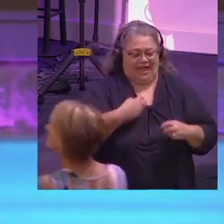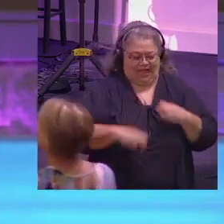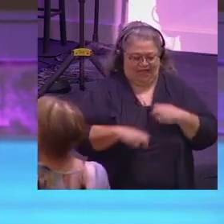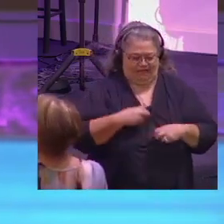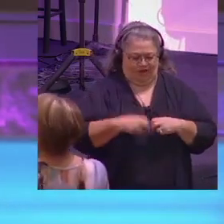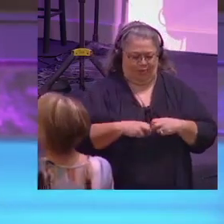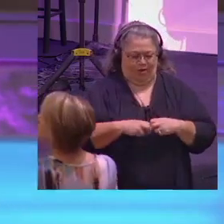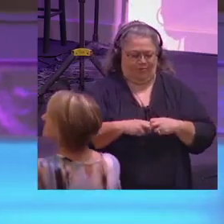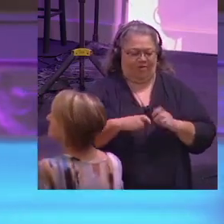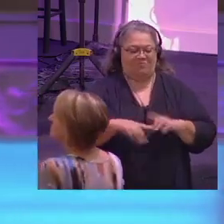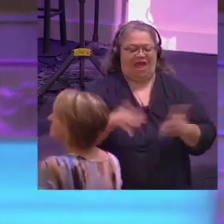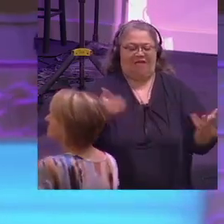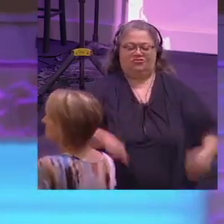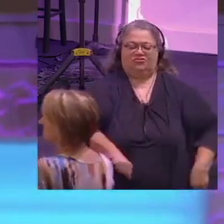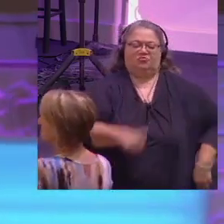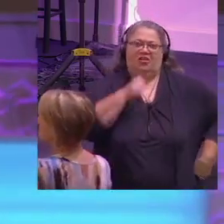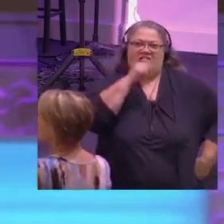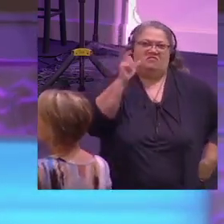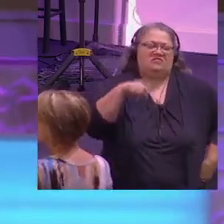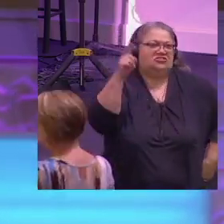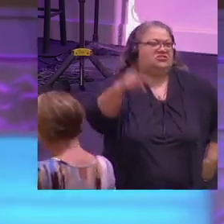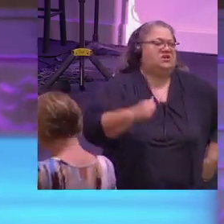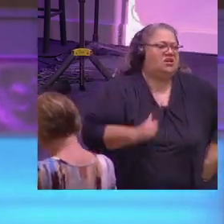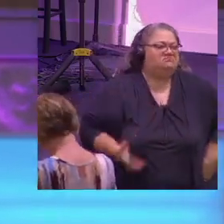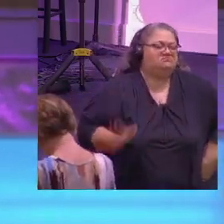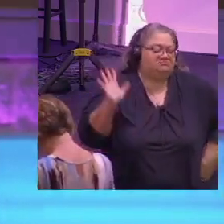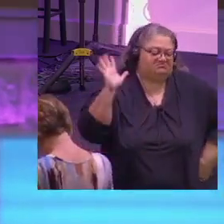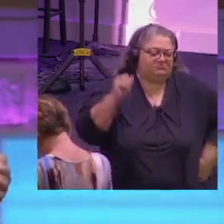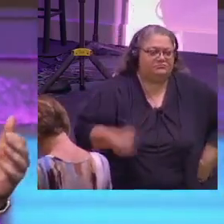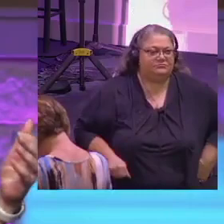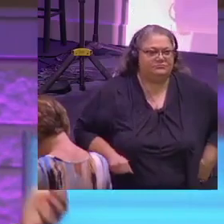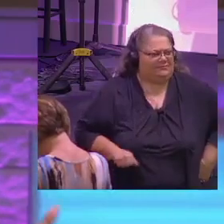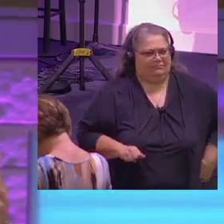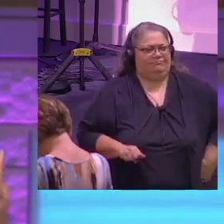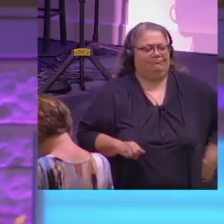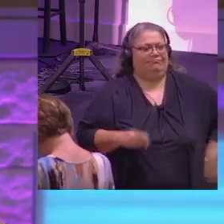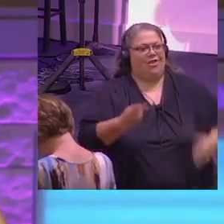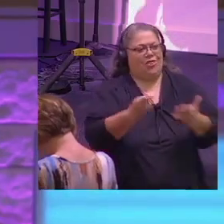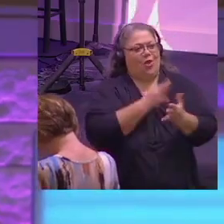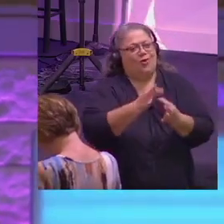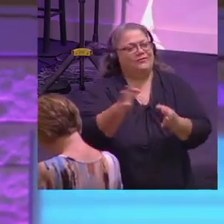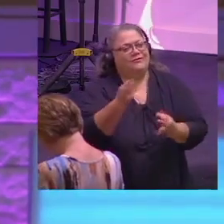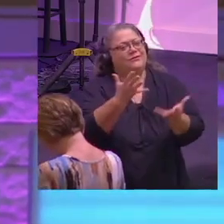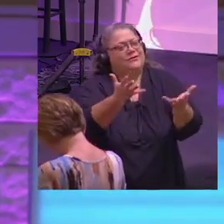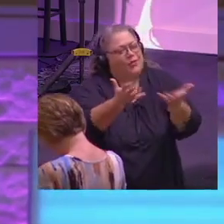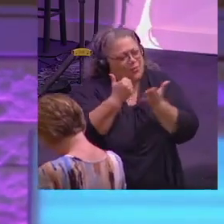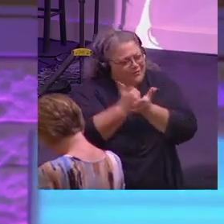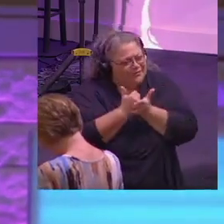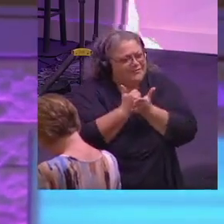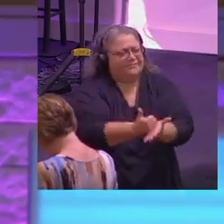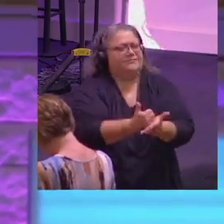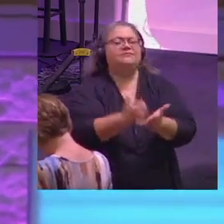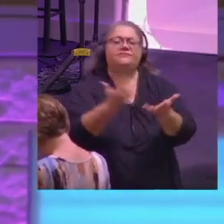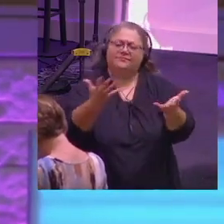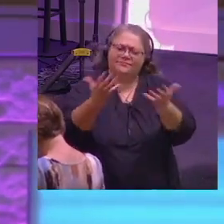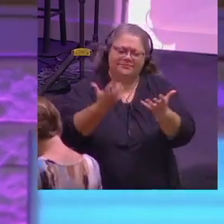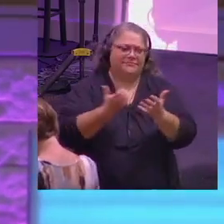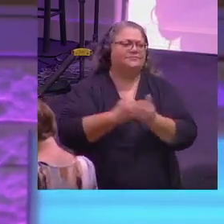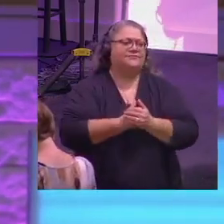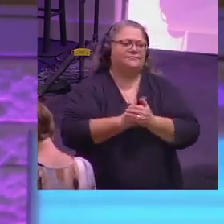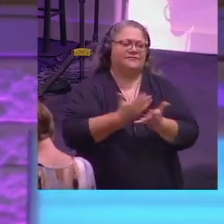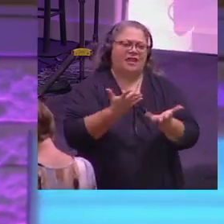but I'm too prideful to come get help. The Holy Spirit wants to help you this morning. He wants